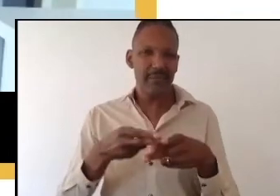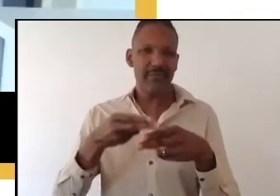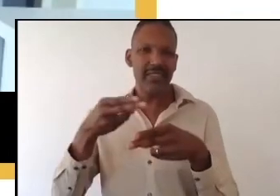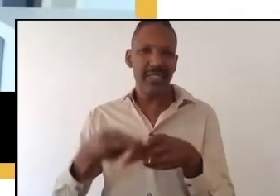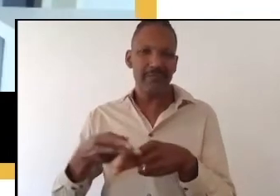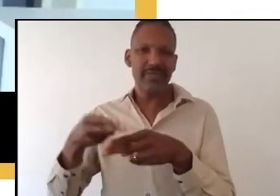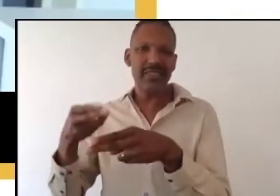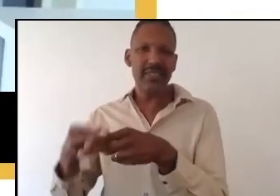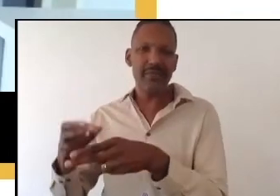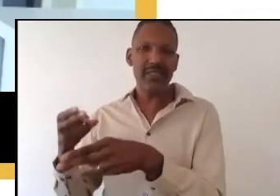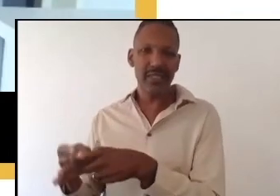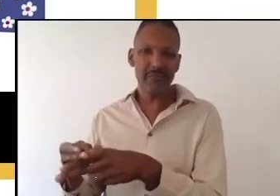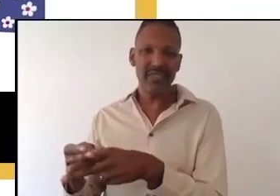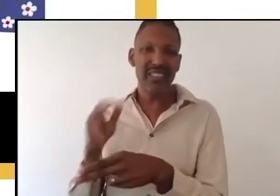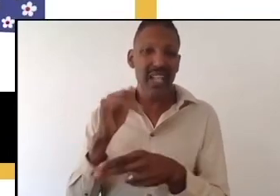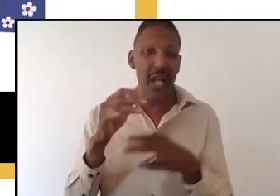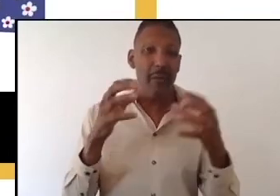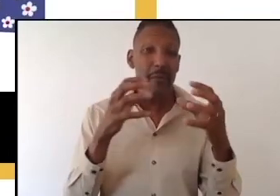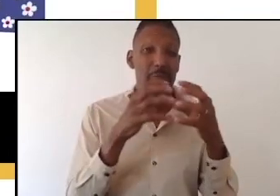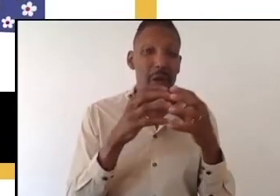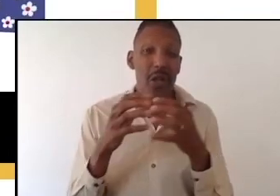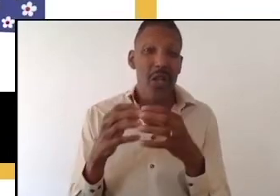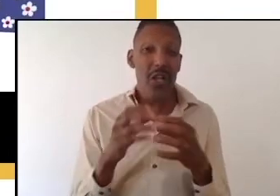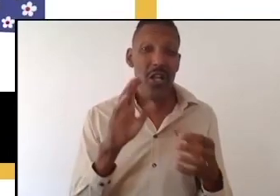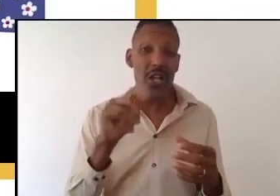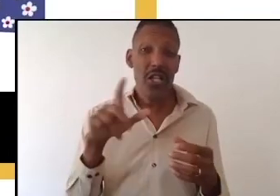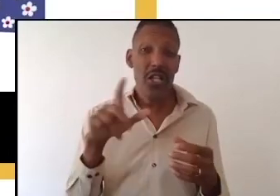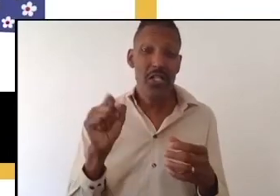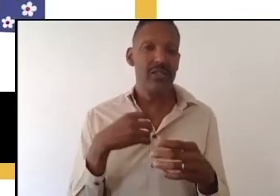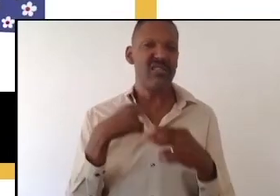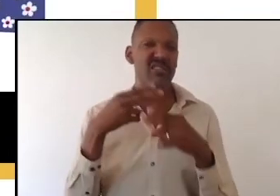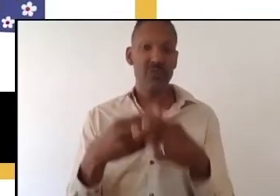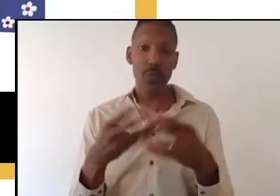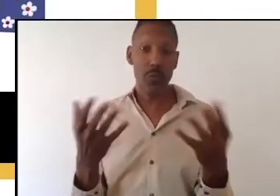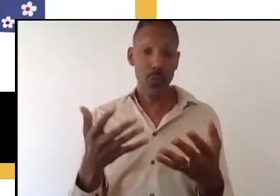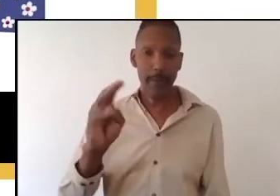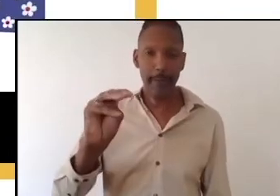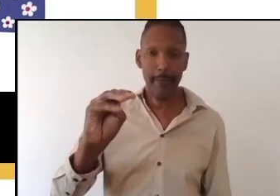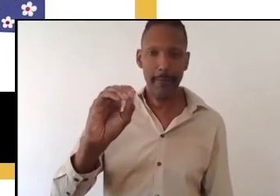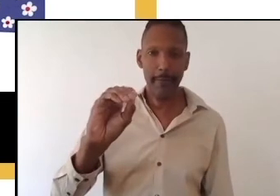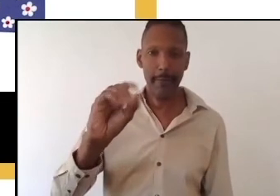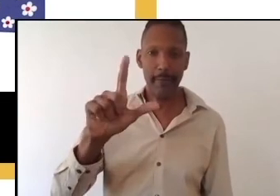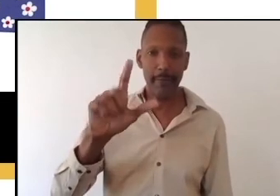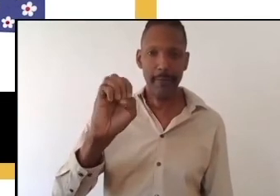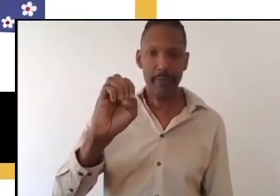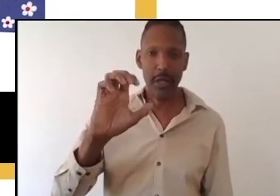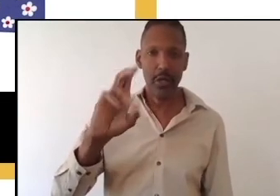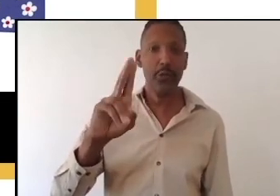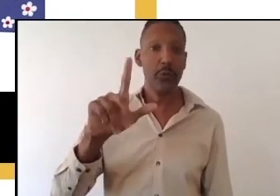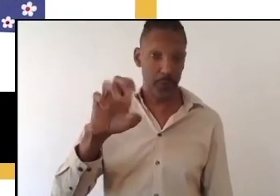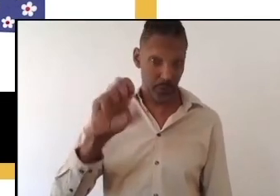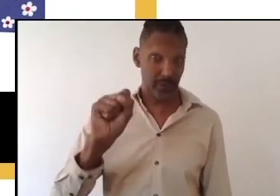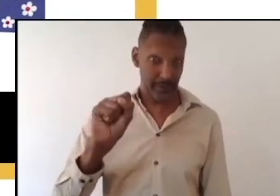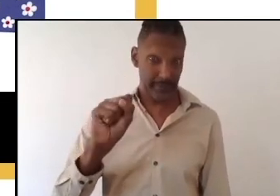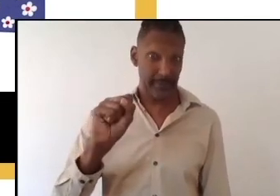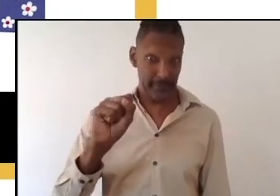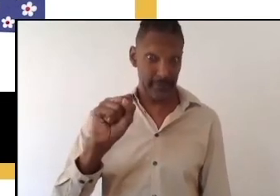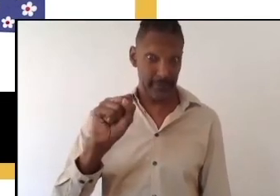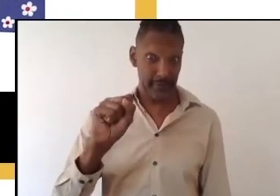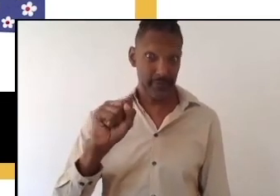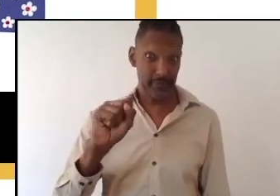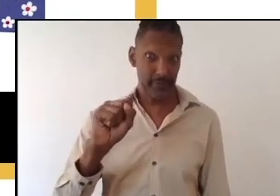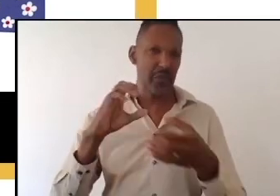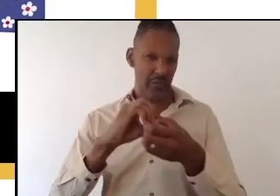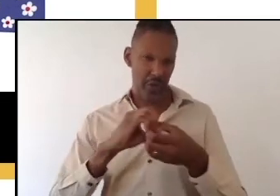name that makes it real. These little balls, they are called molecules. Wind is made